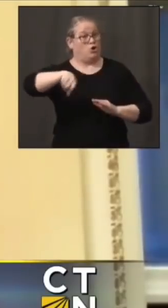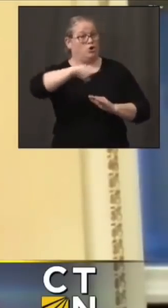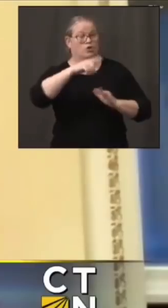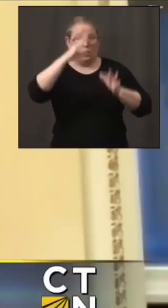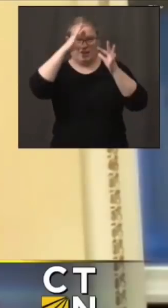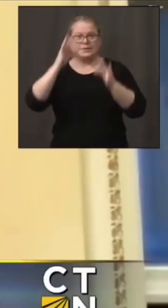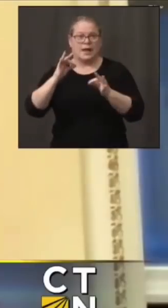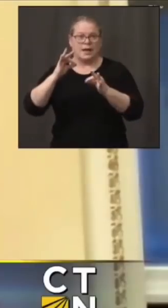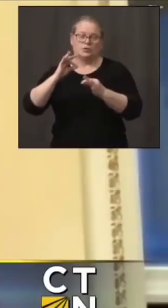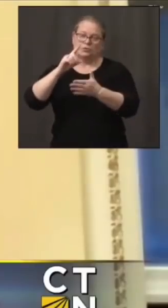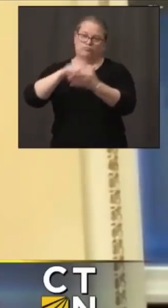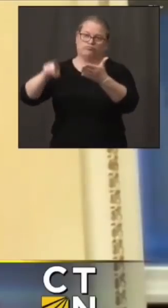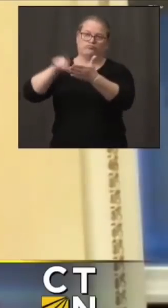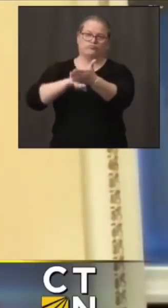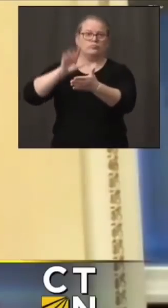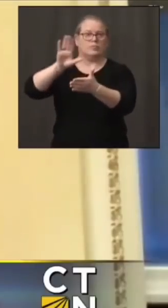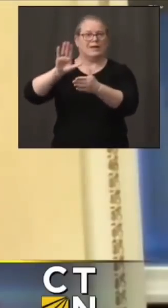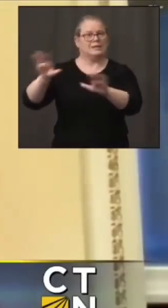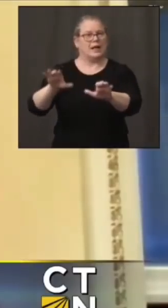Again,